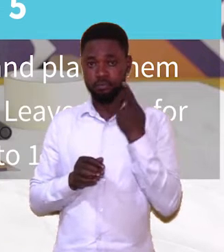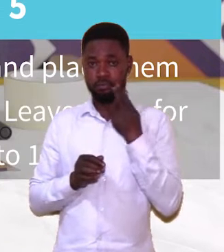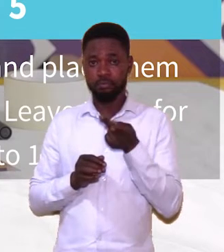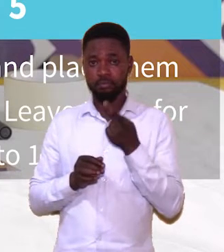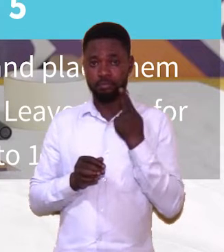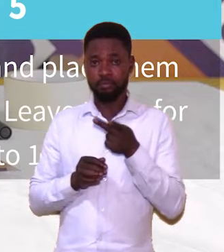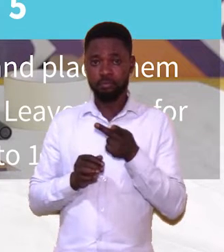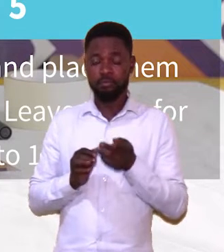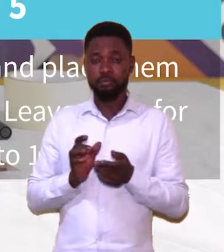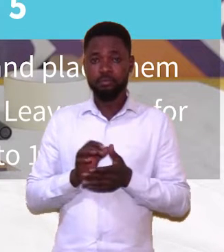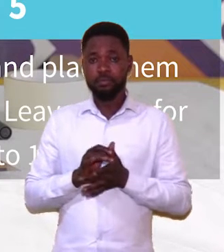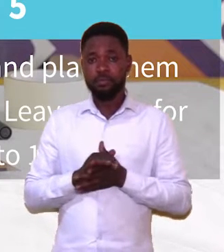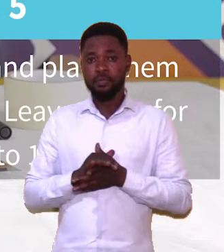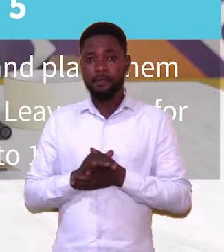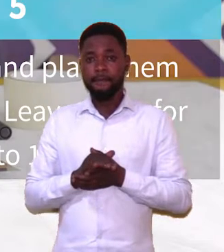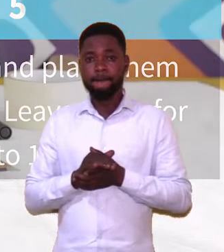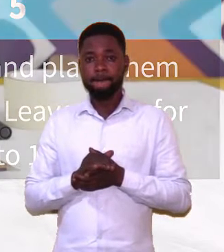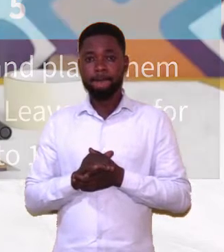bend into 2,